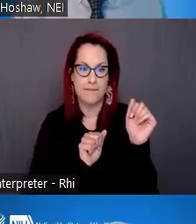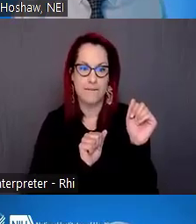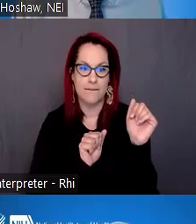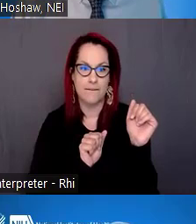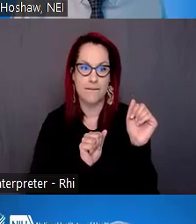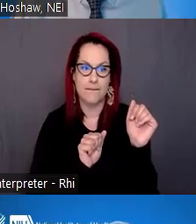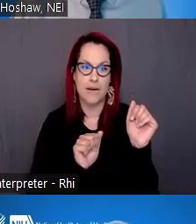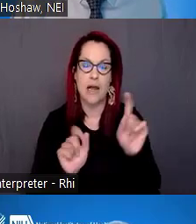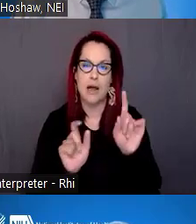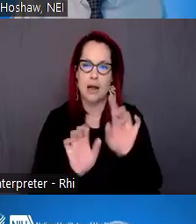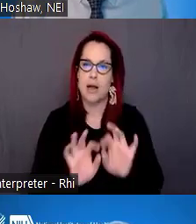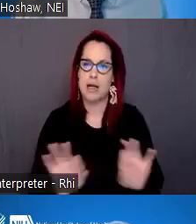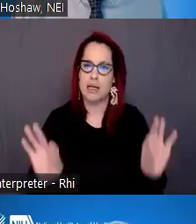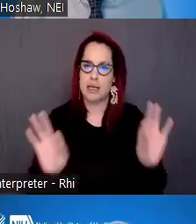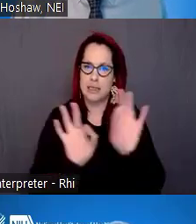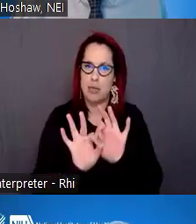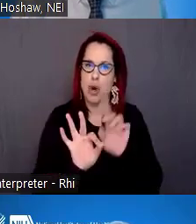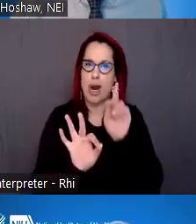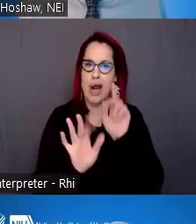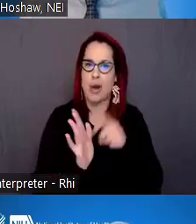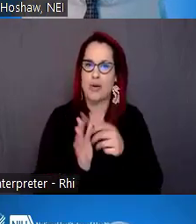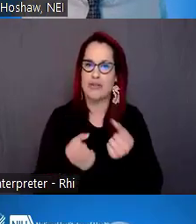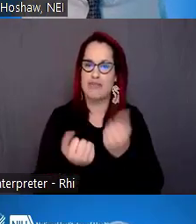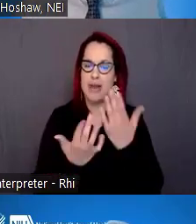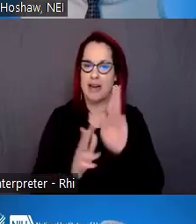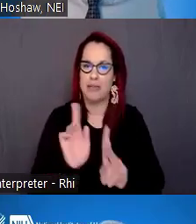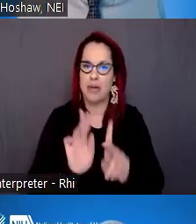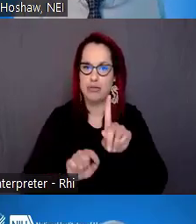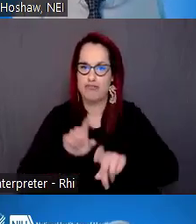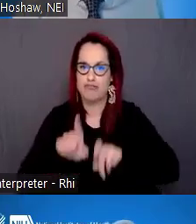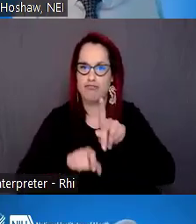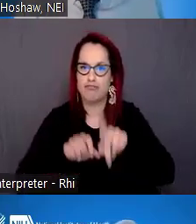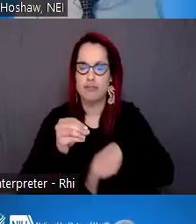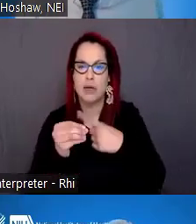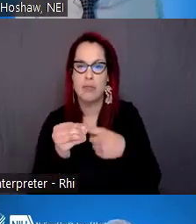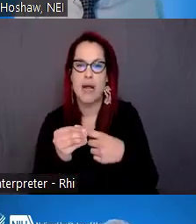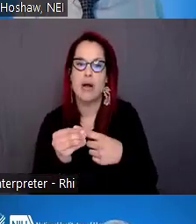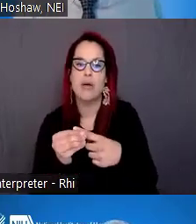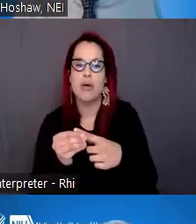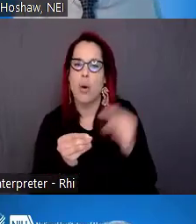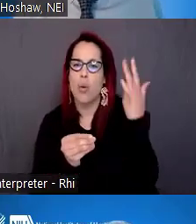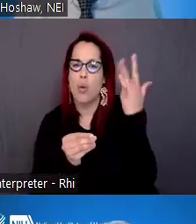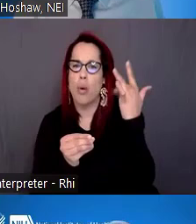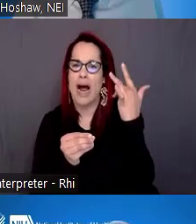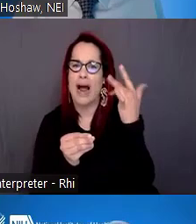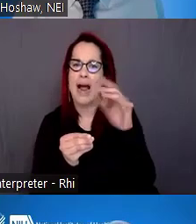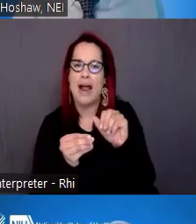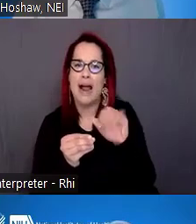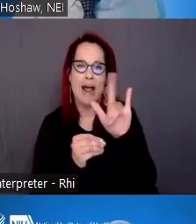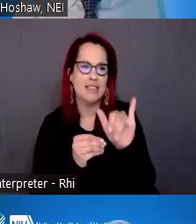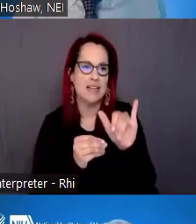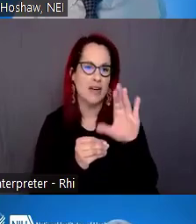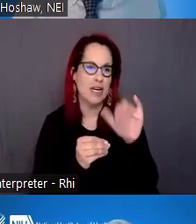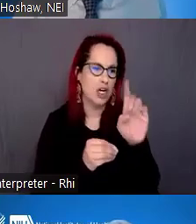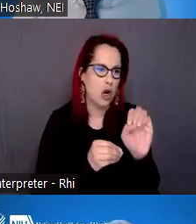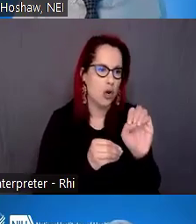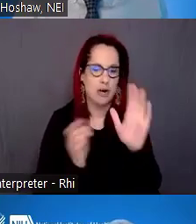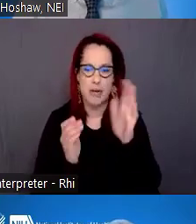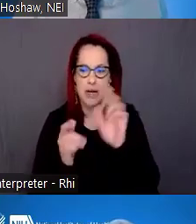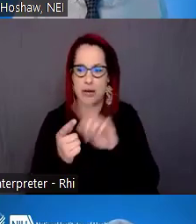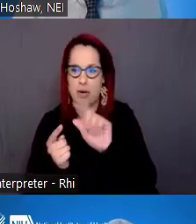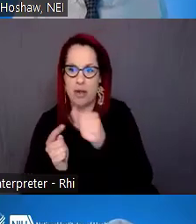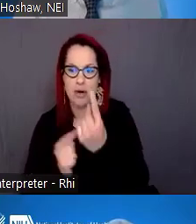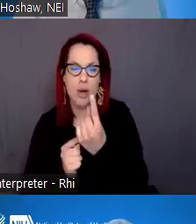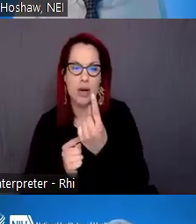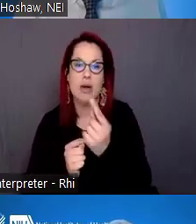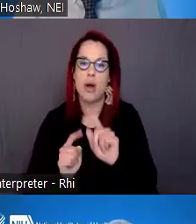lot of questions about why this activity code and not that one. And I just want to be very clear that